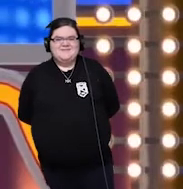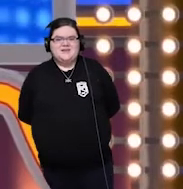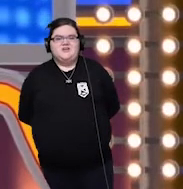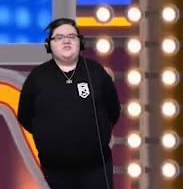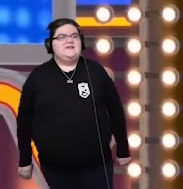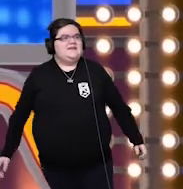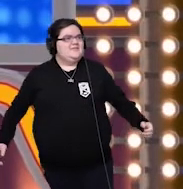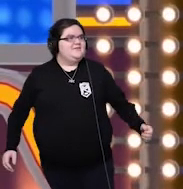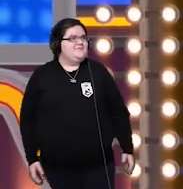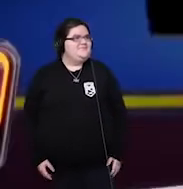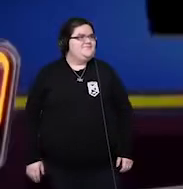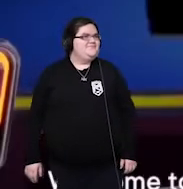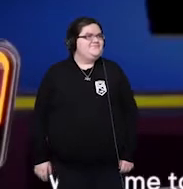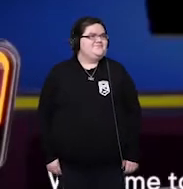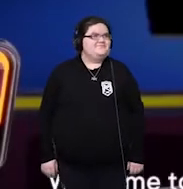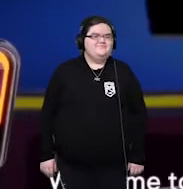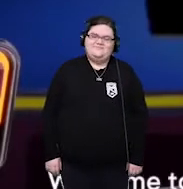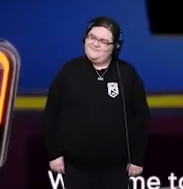Time. Underneath. Underneath. Oh,